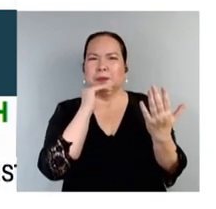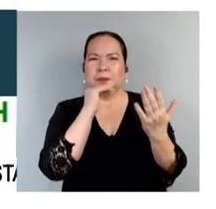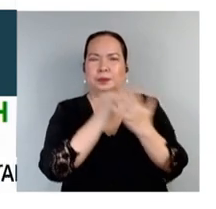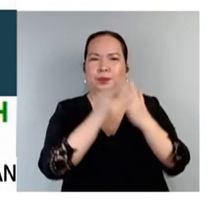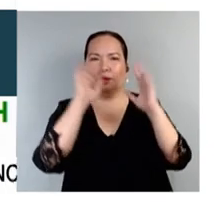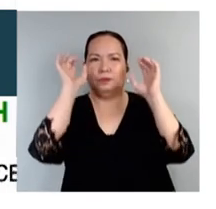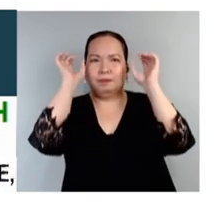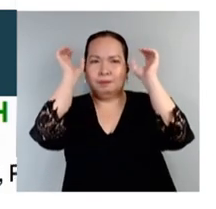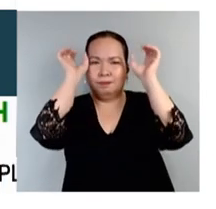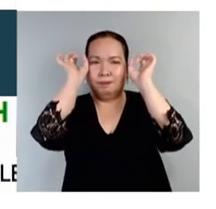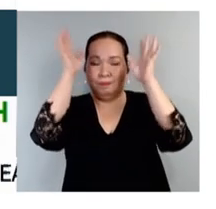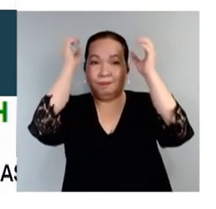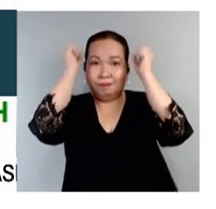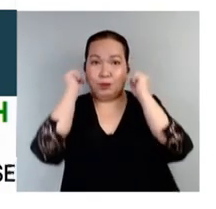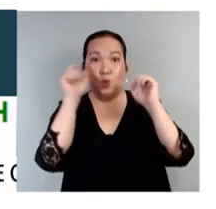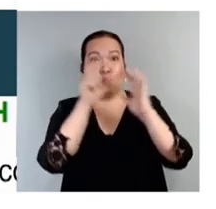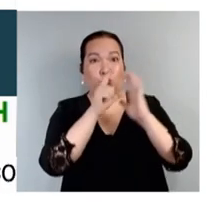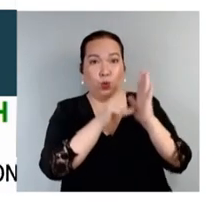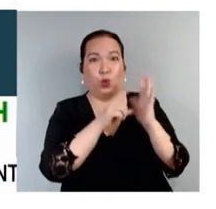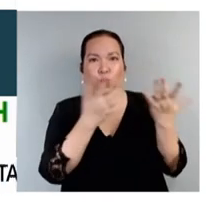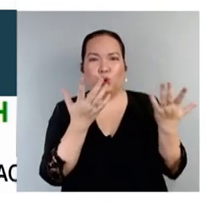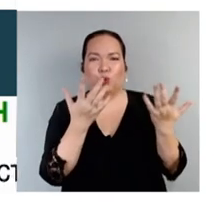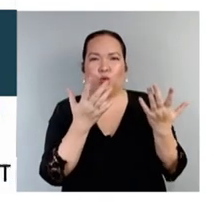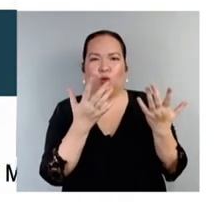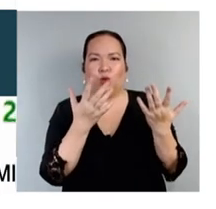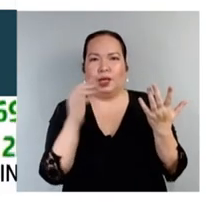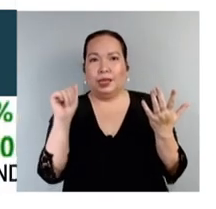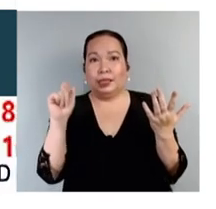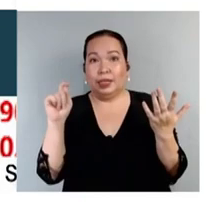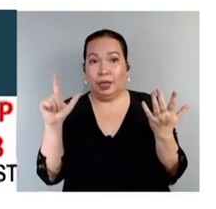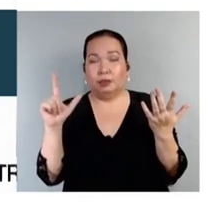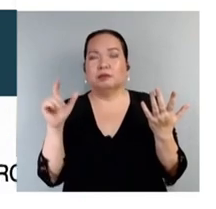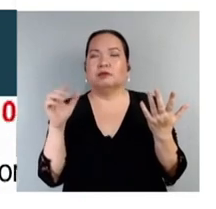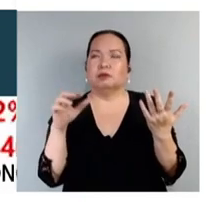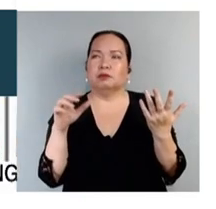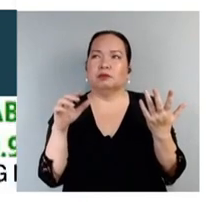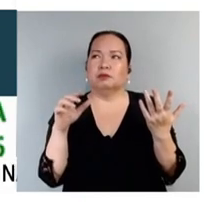can be protected. One can be protected from it only by